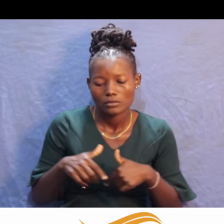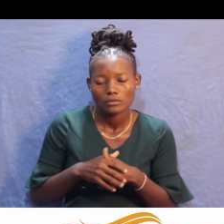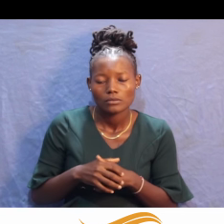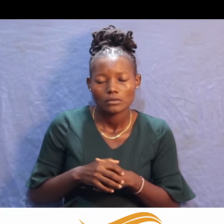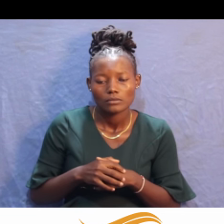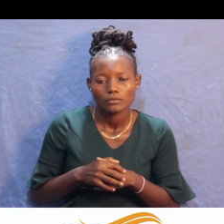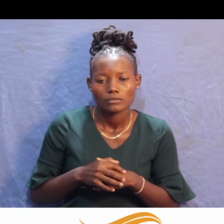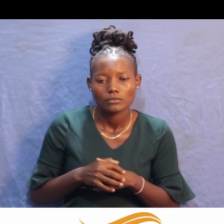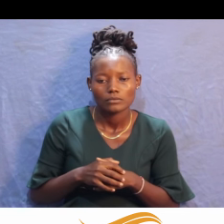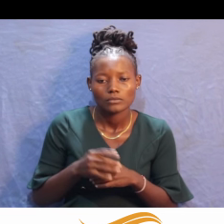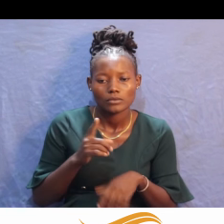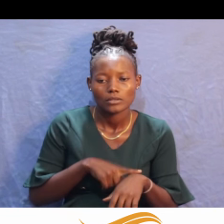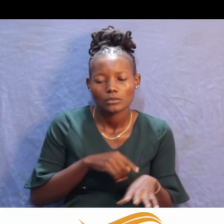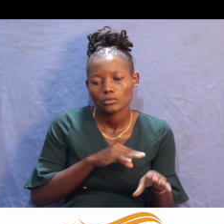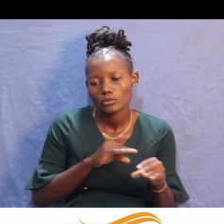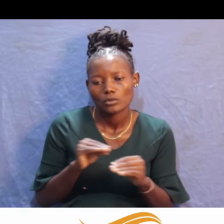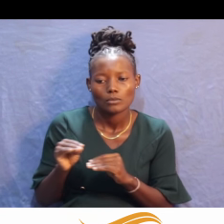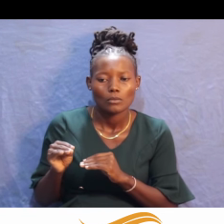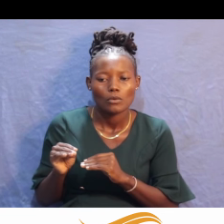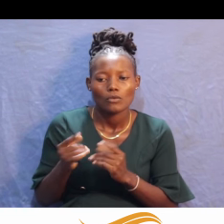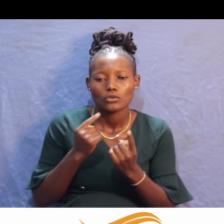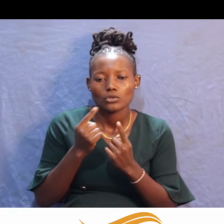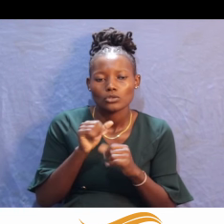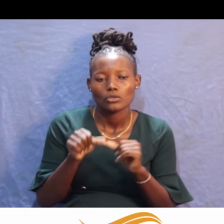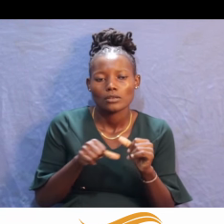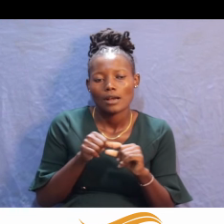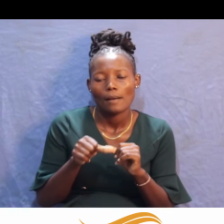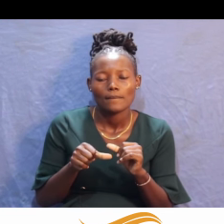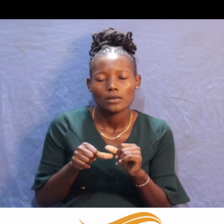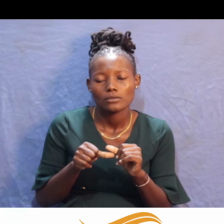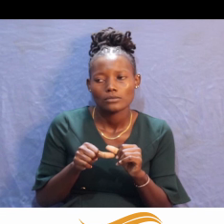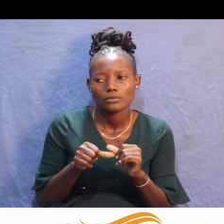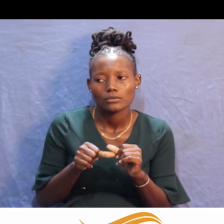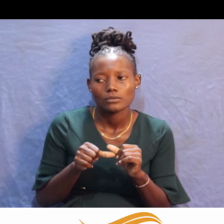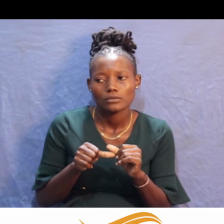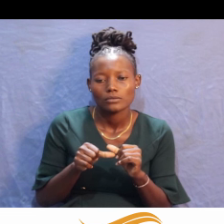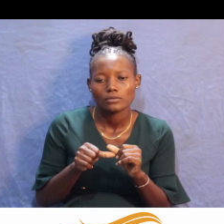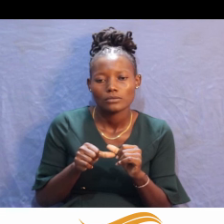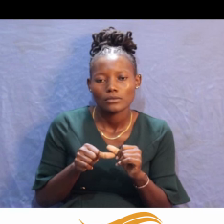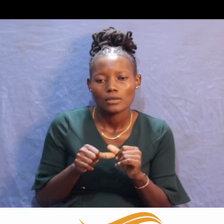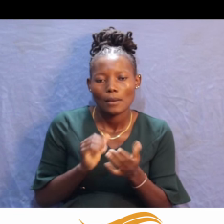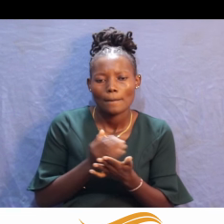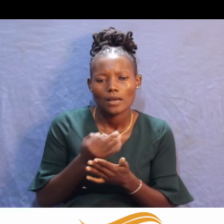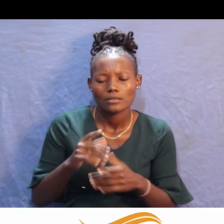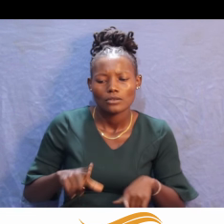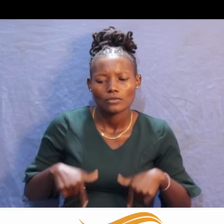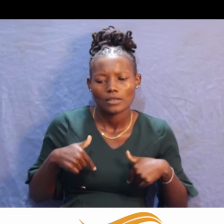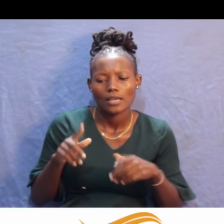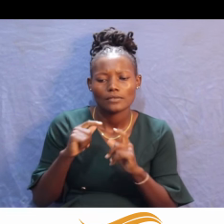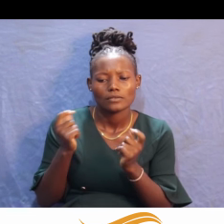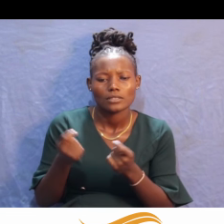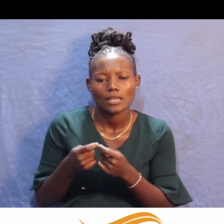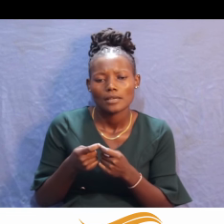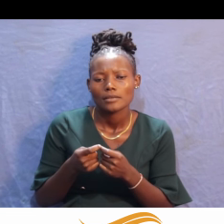So as we move here shortly to talk about the athlete, you know, a positive lifestyle that we should all, you know,